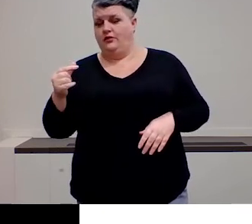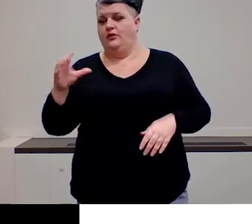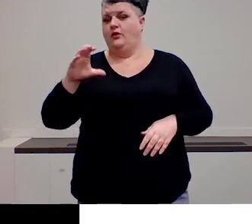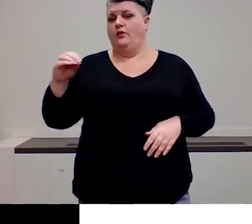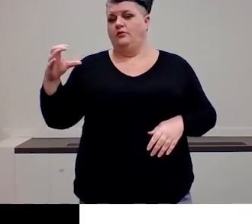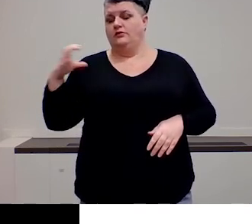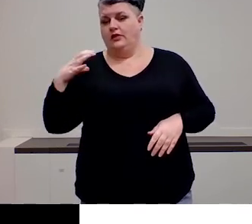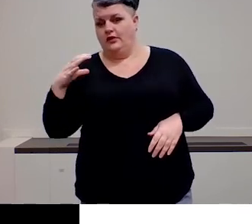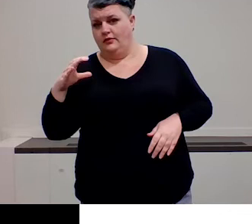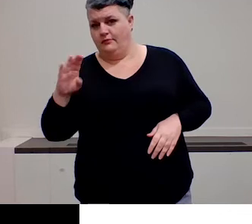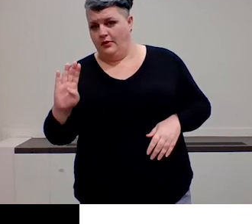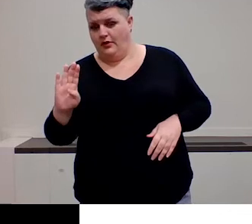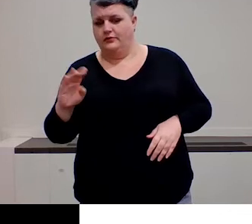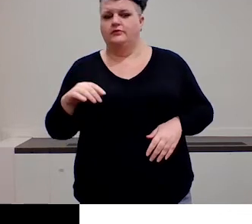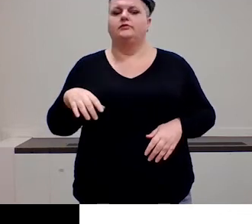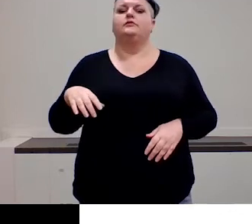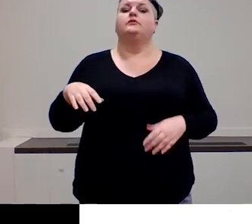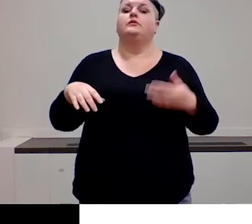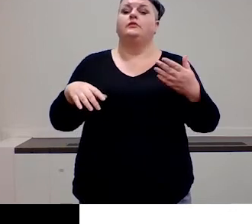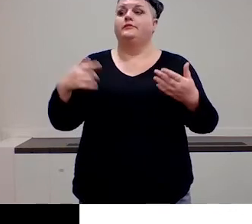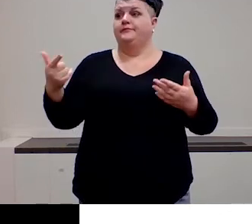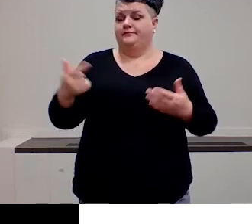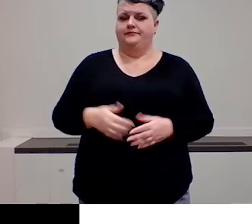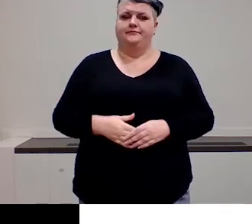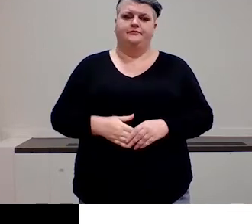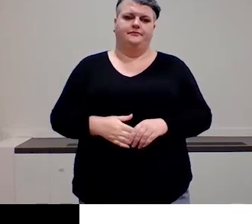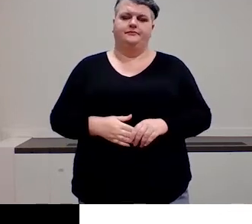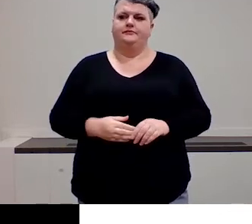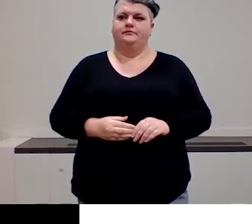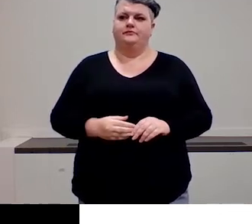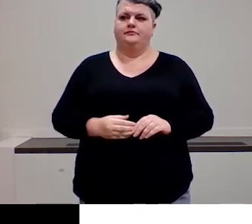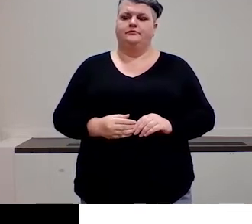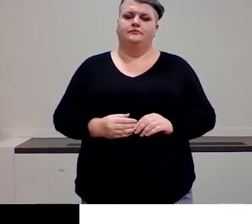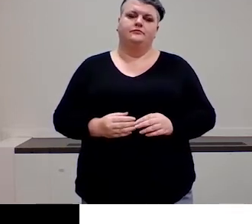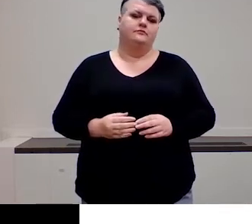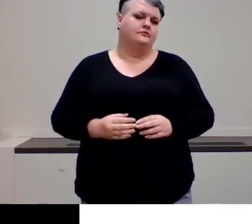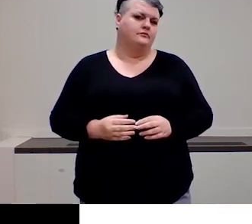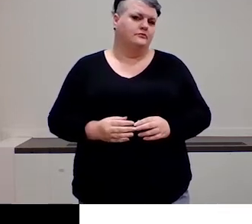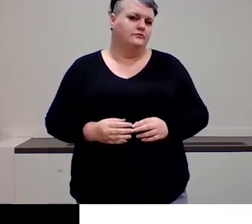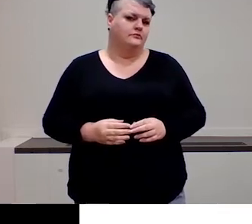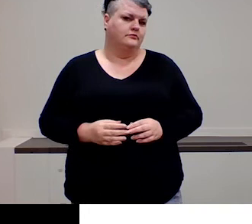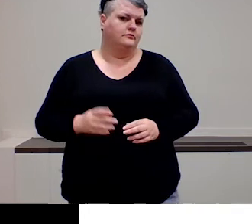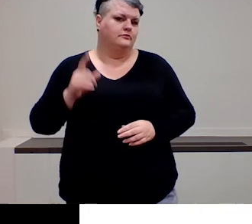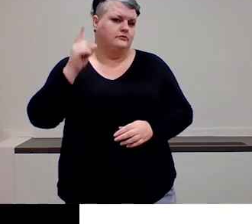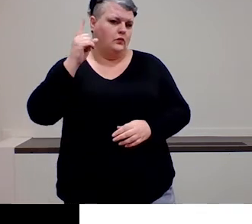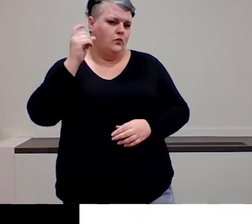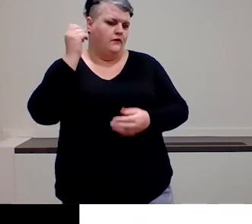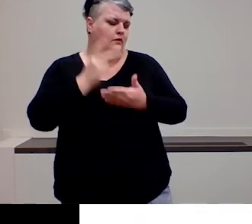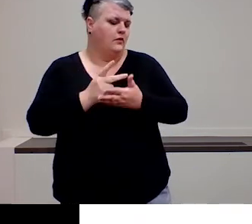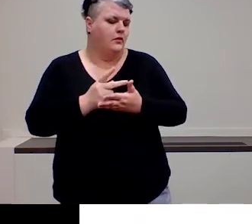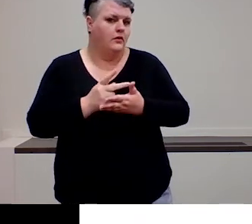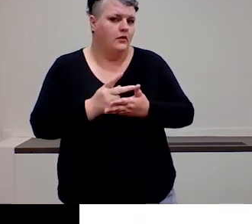Sheena Barnes. Ms. Gherkin, I'll turn it over to you at this time. I believe we do have one item for approval, and it's